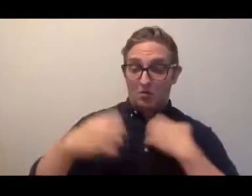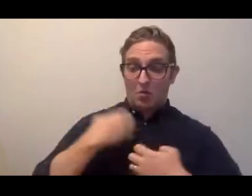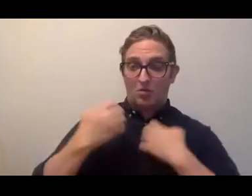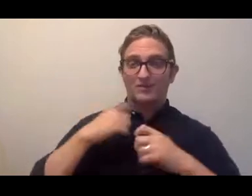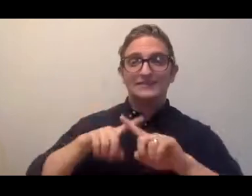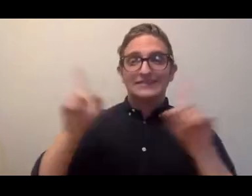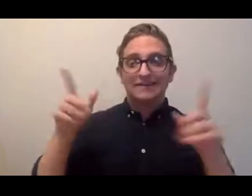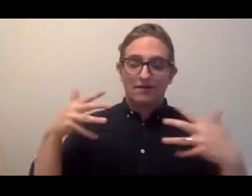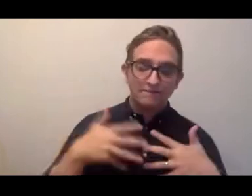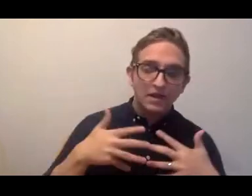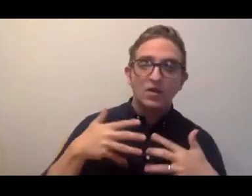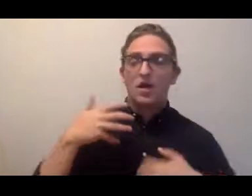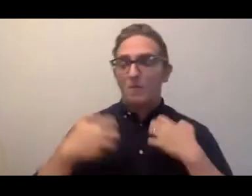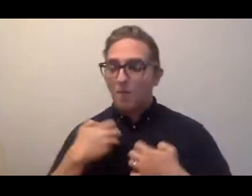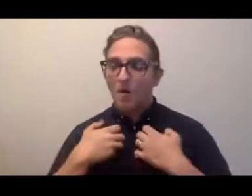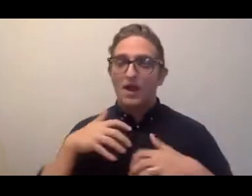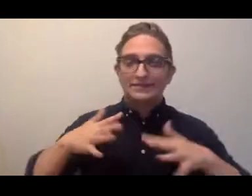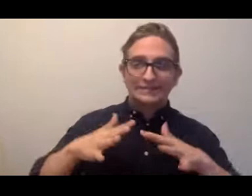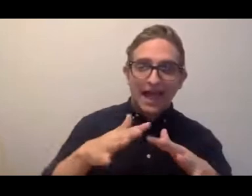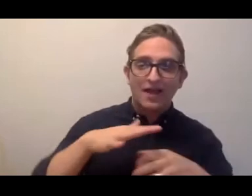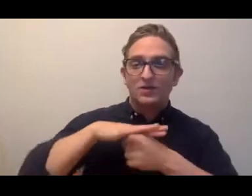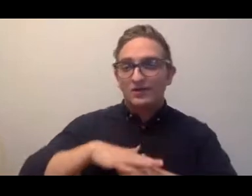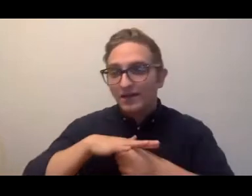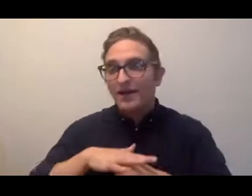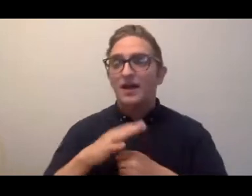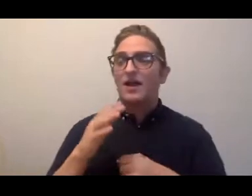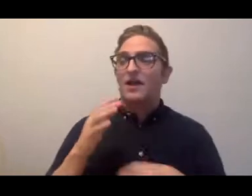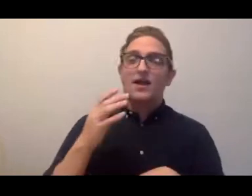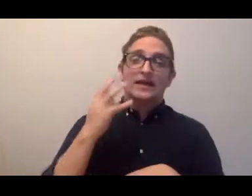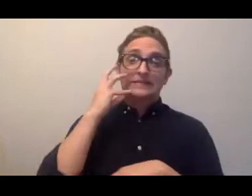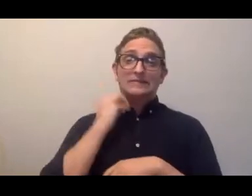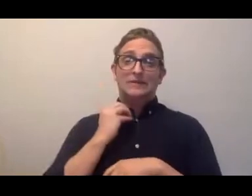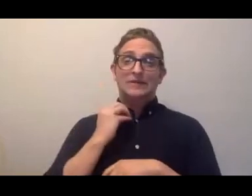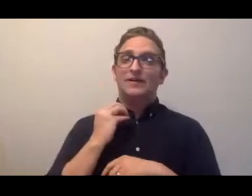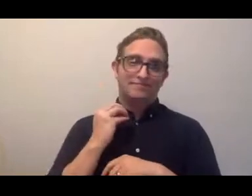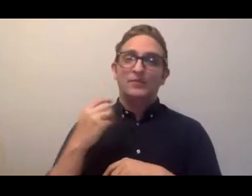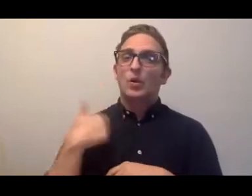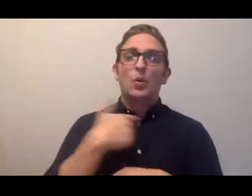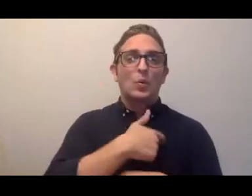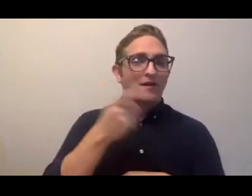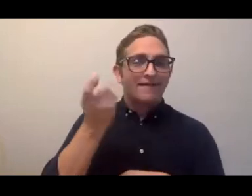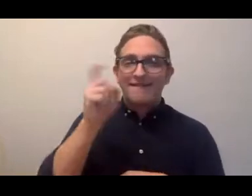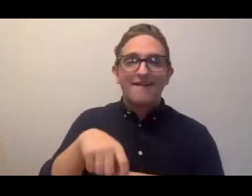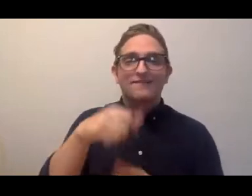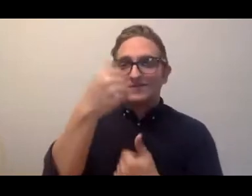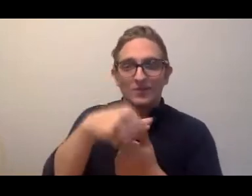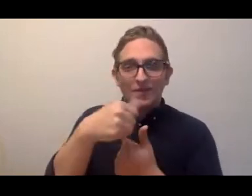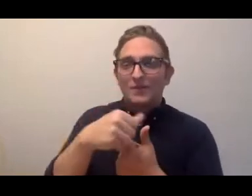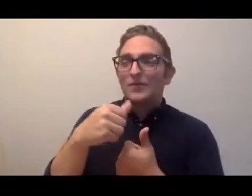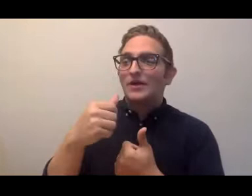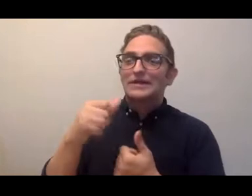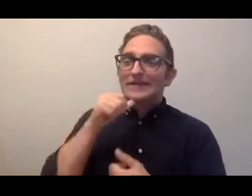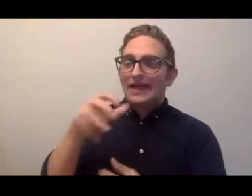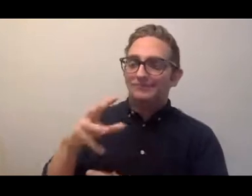different fears, different anxieties, different baggages. We try our best not to take it